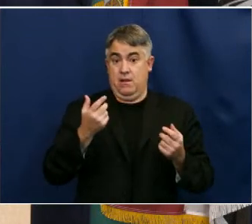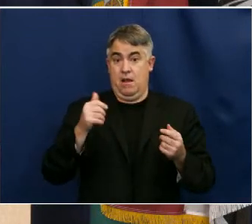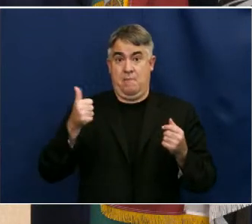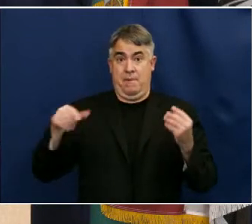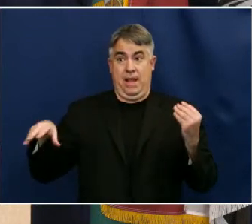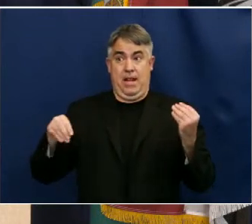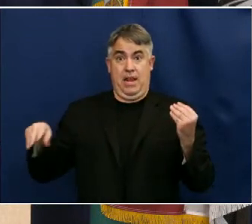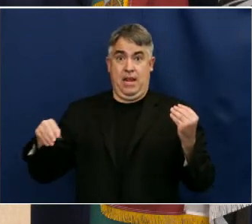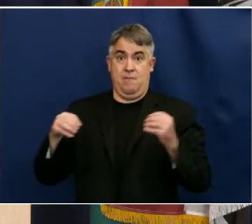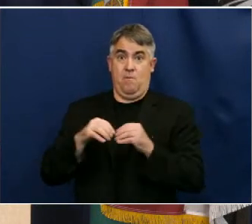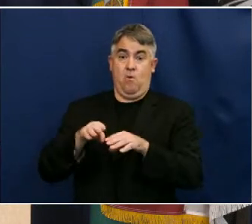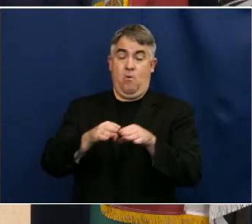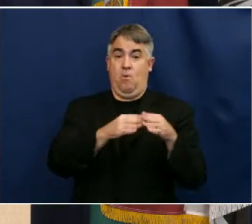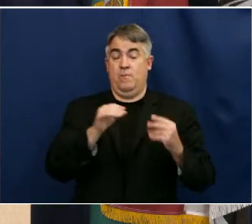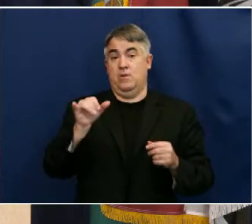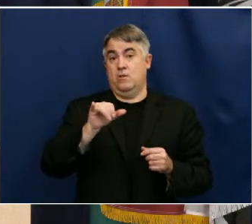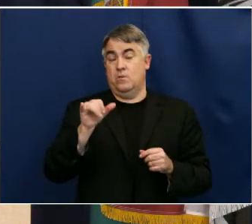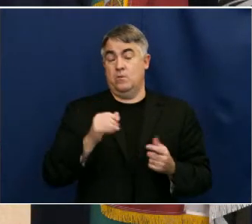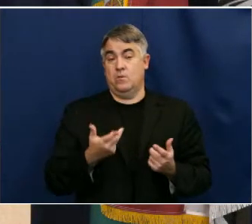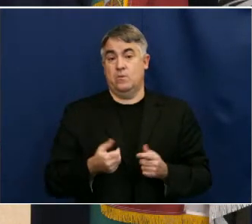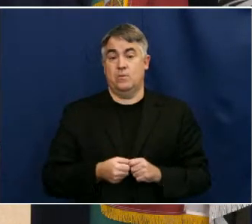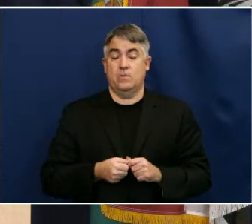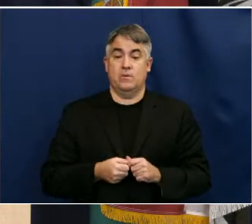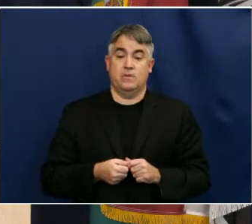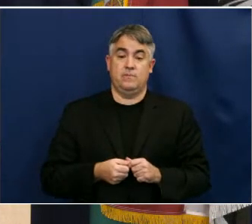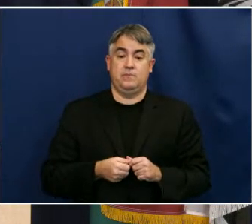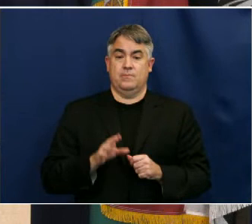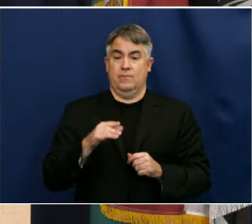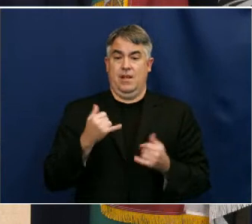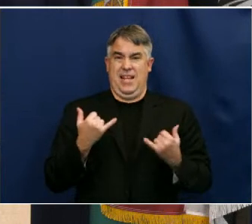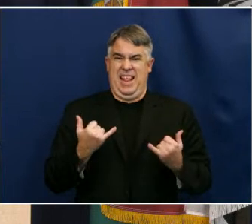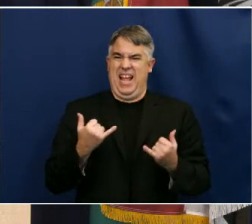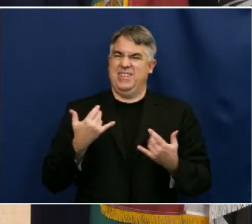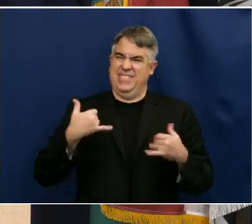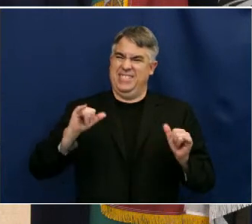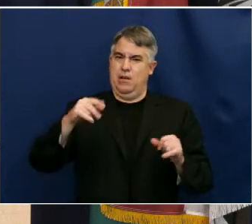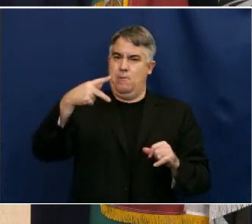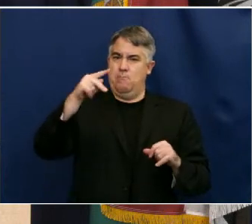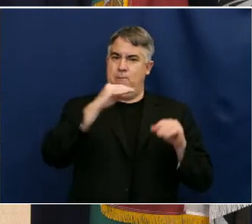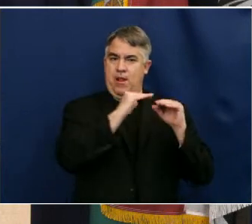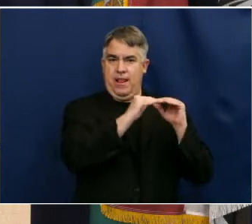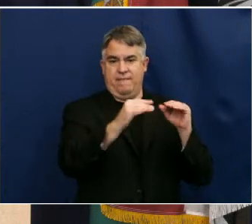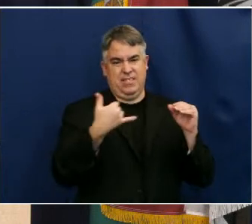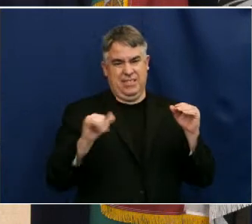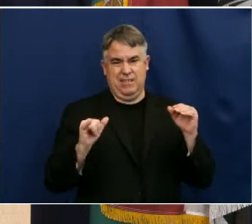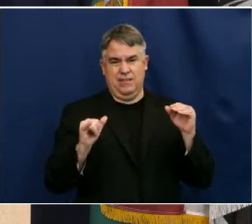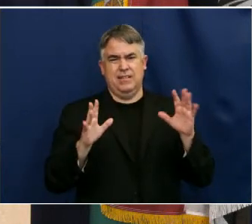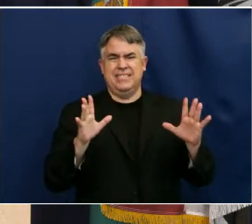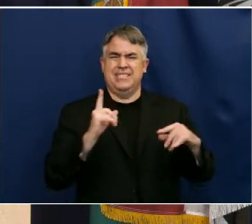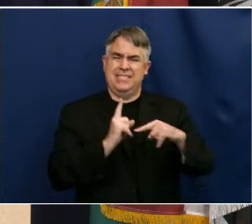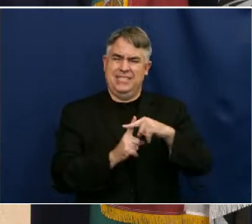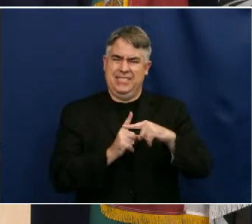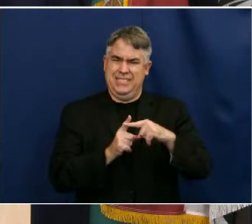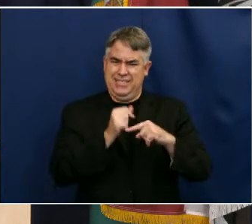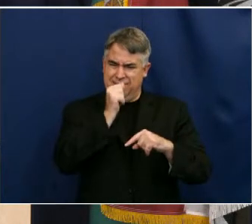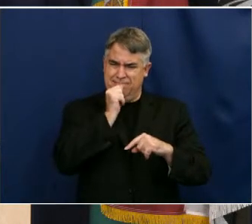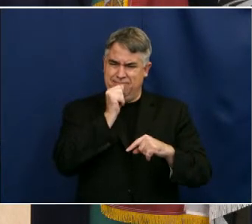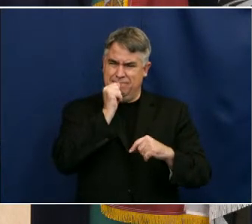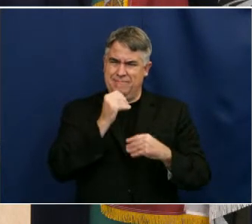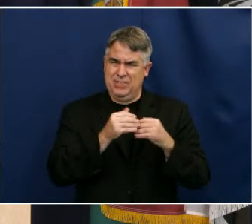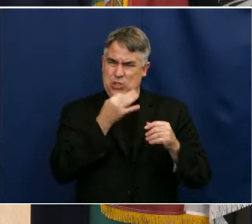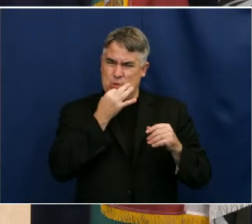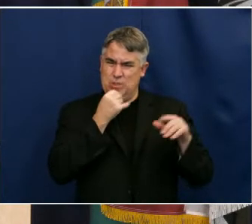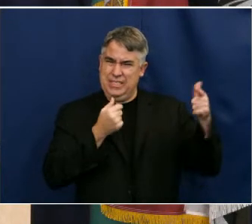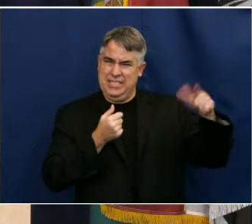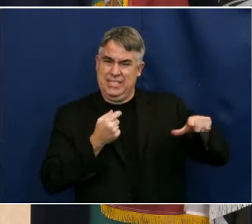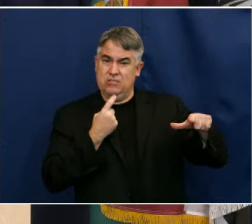now, but we are optimistic that we're headed towards a red tier. I just wanted to share and remind folks of what the red tier would